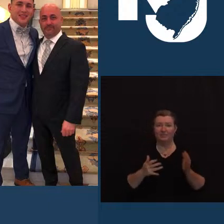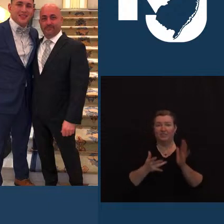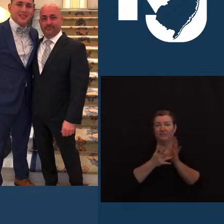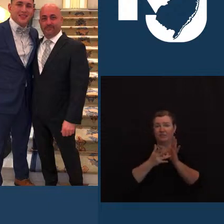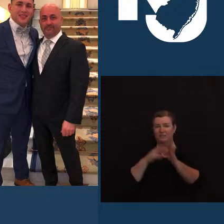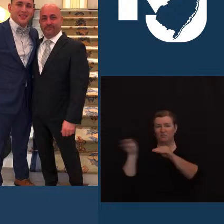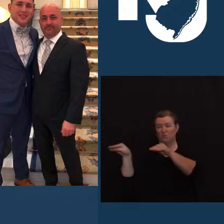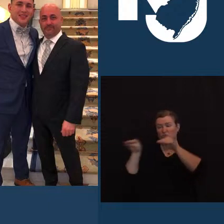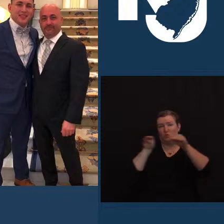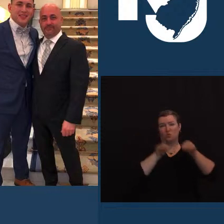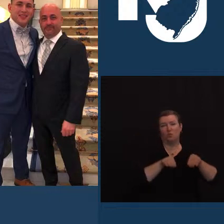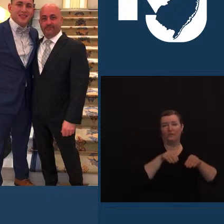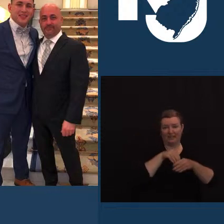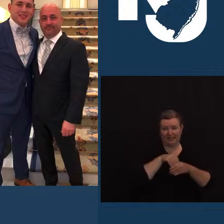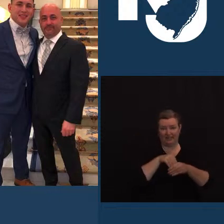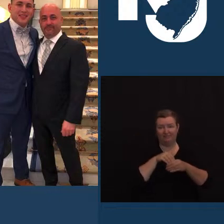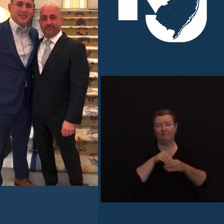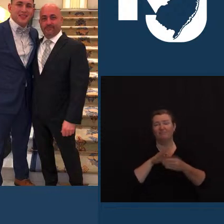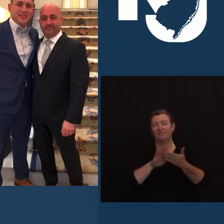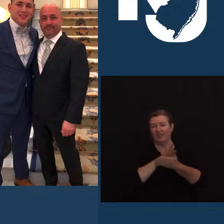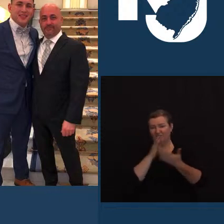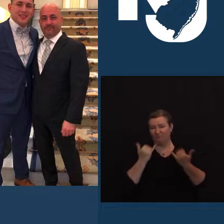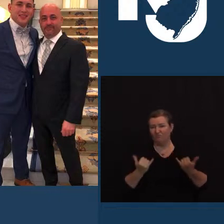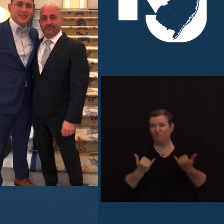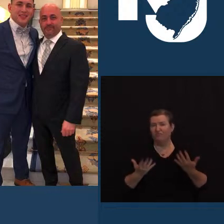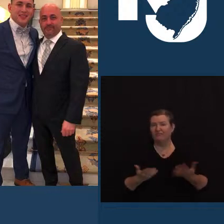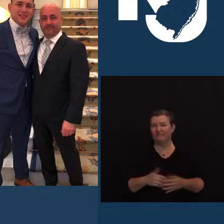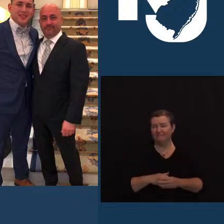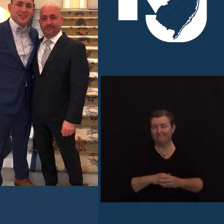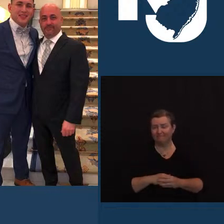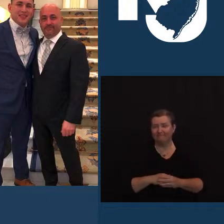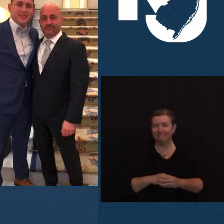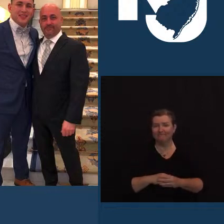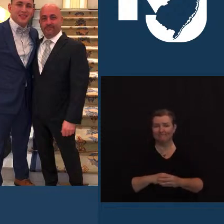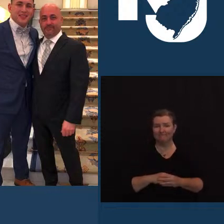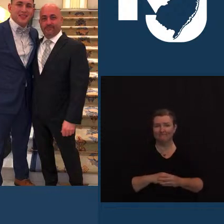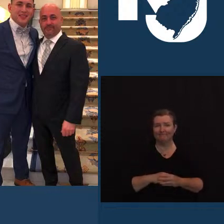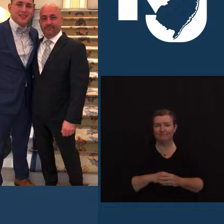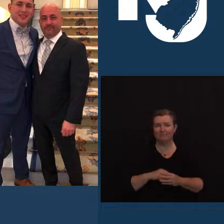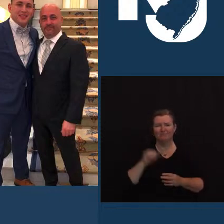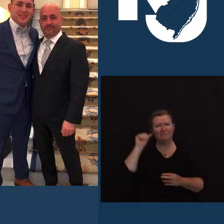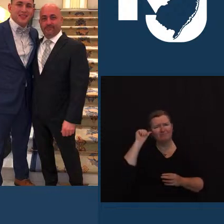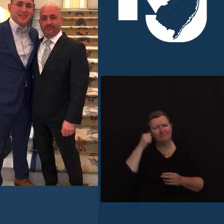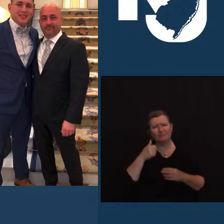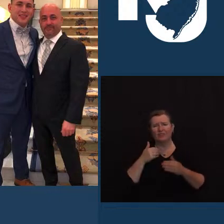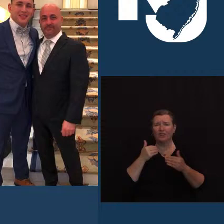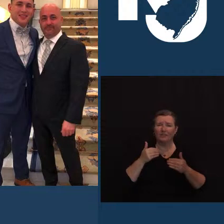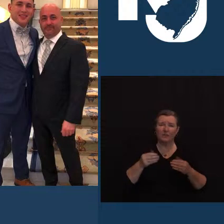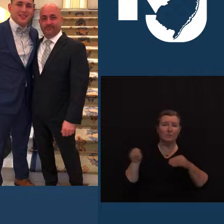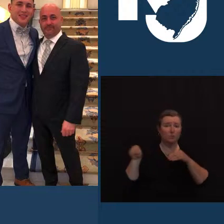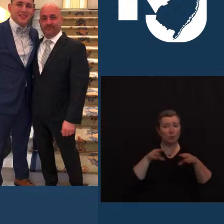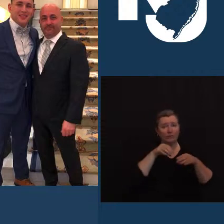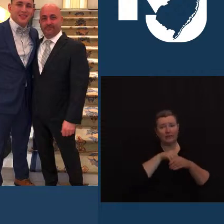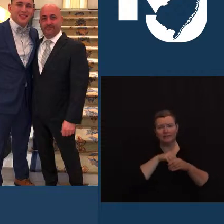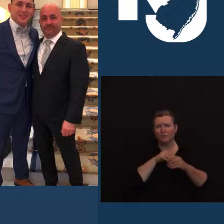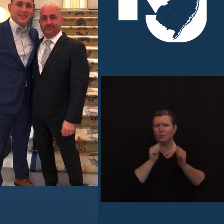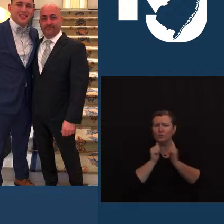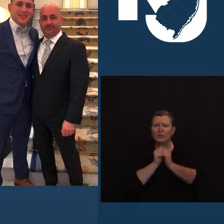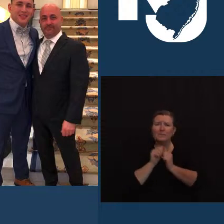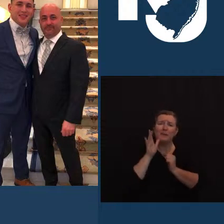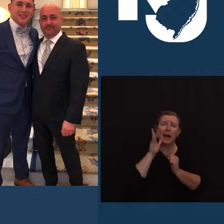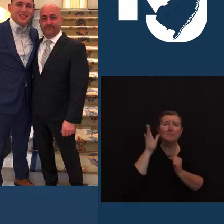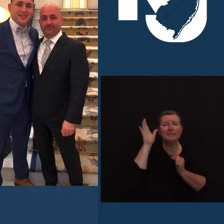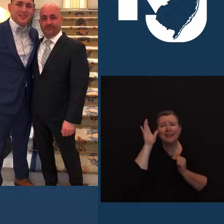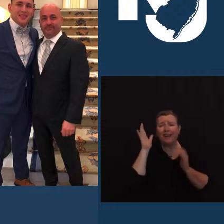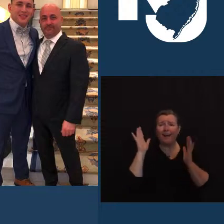you think through. You're with your mom and your dad, and she is not with her dad this year. How sad is that? We